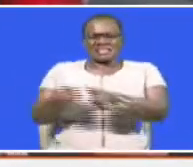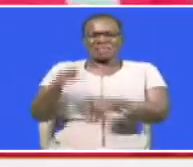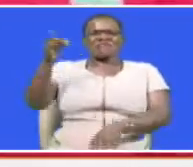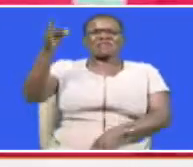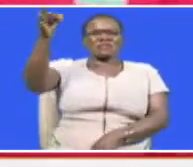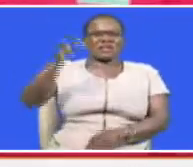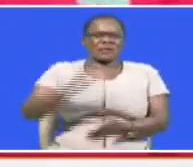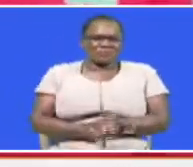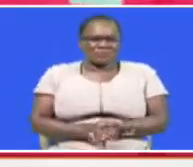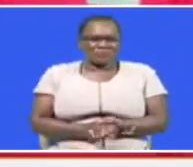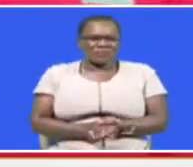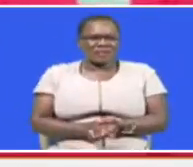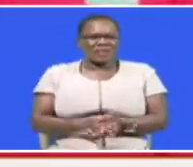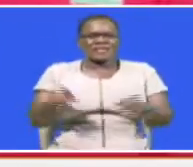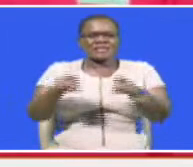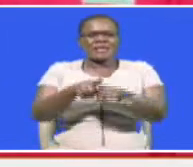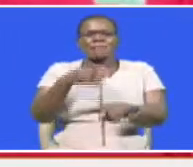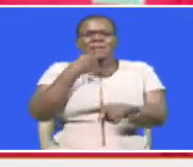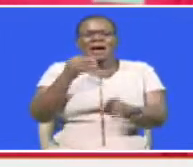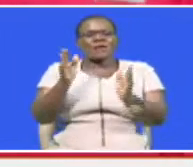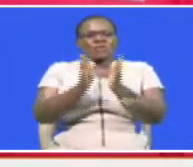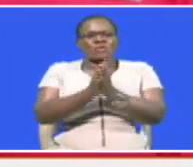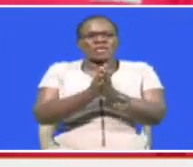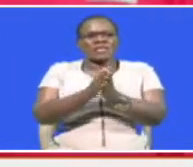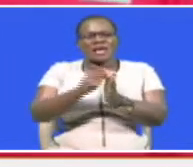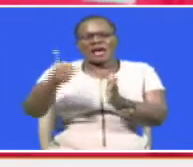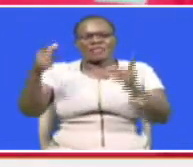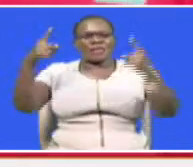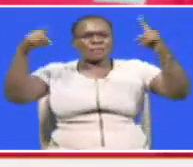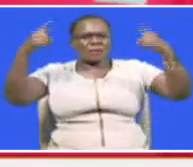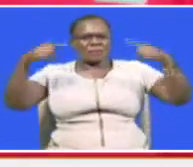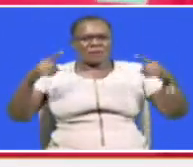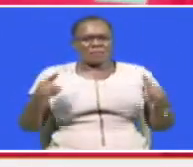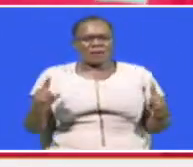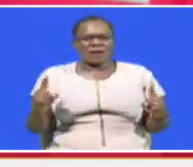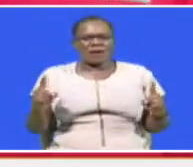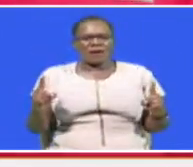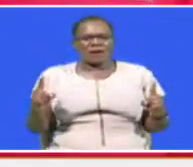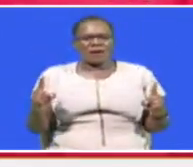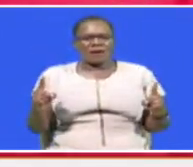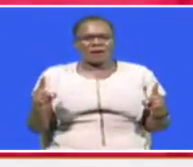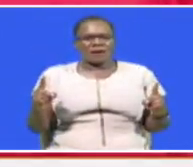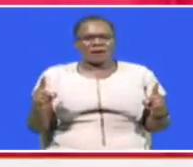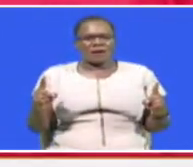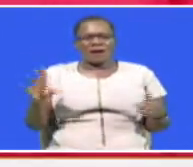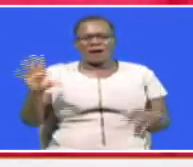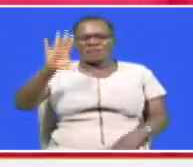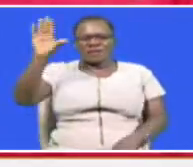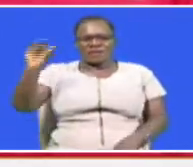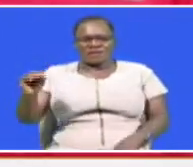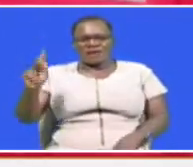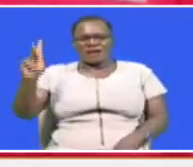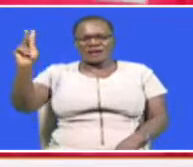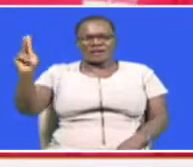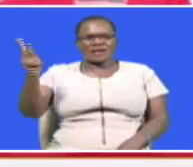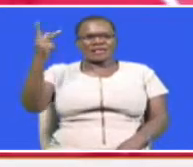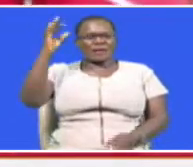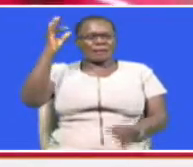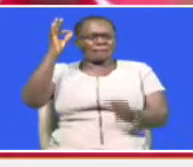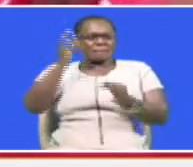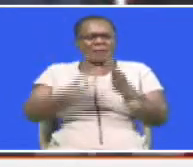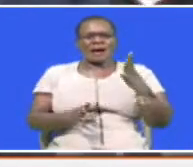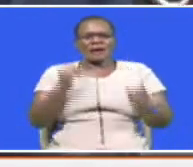future. Kipyegon was also accompanied by other successful athletes, among them Africa and Kenya's